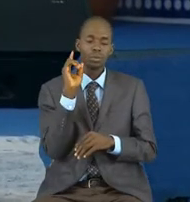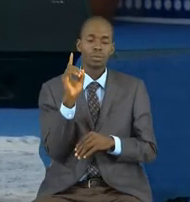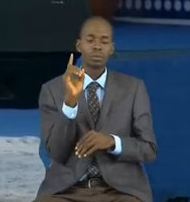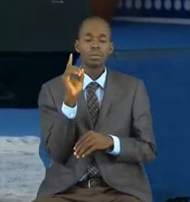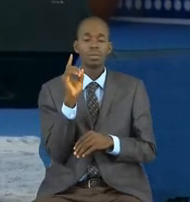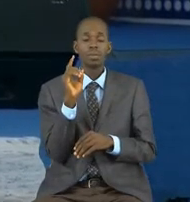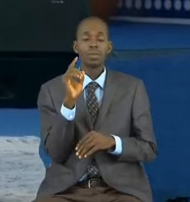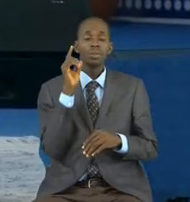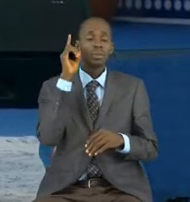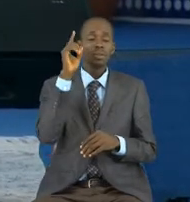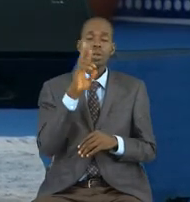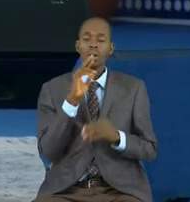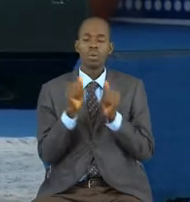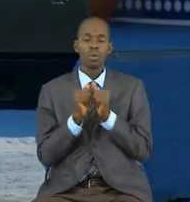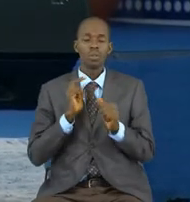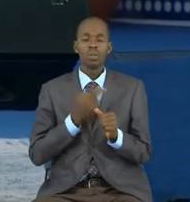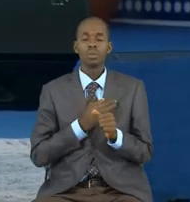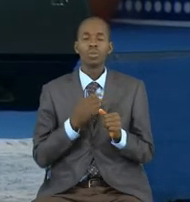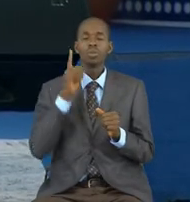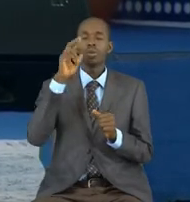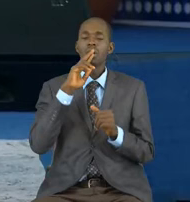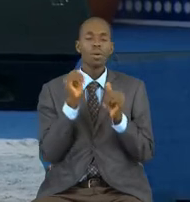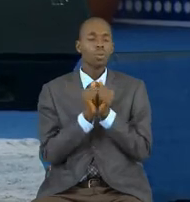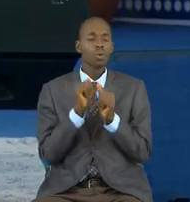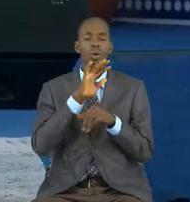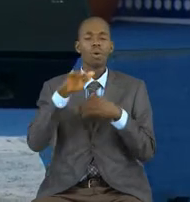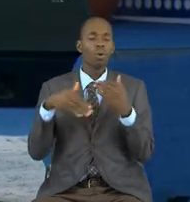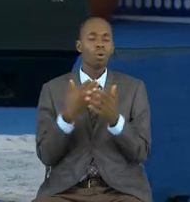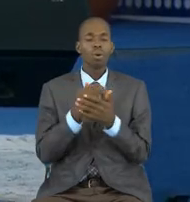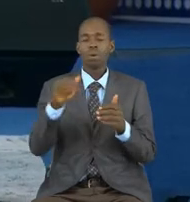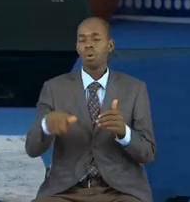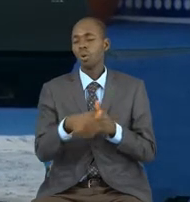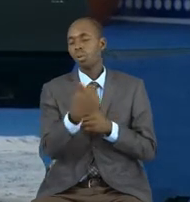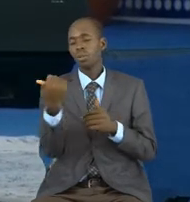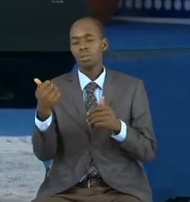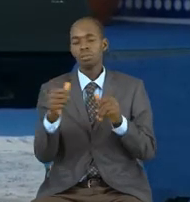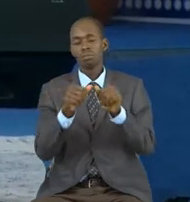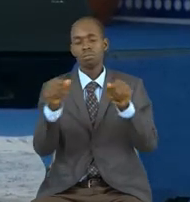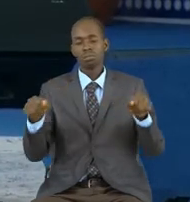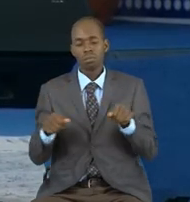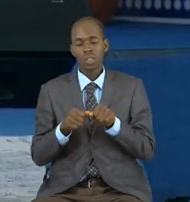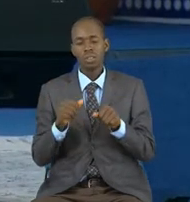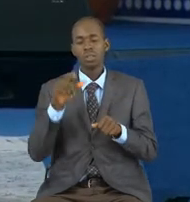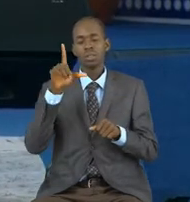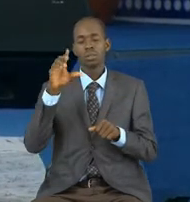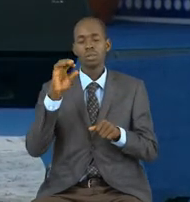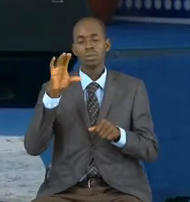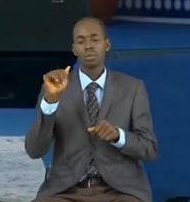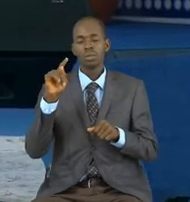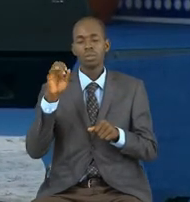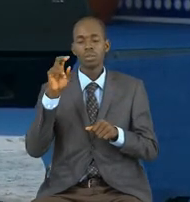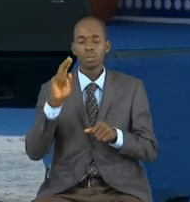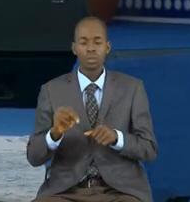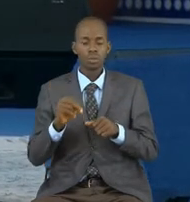are with all the locations and congregations of leaders, workers, professionals, joining